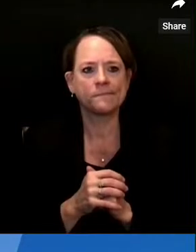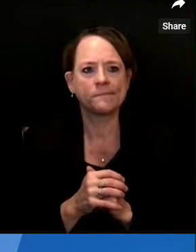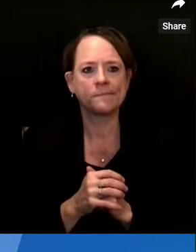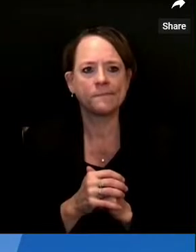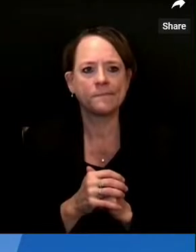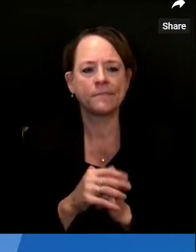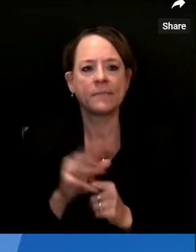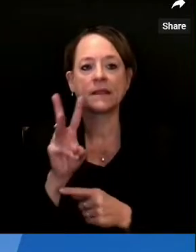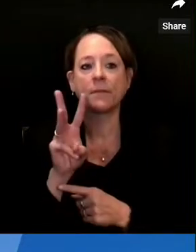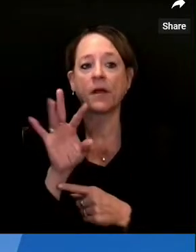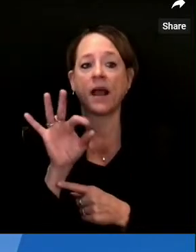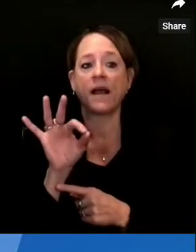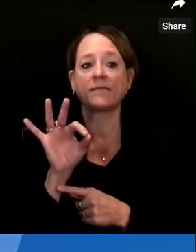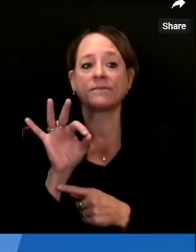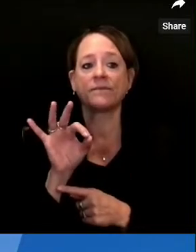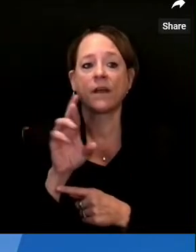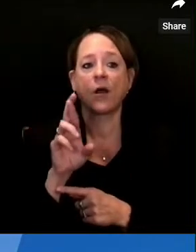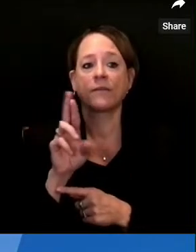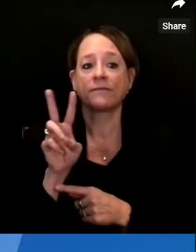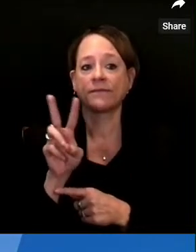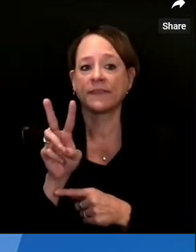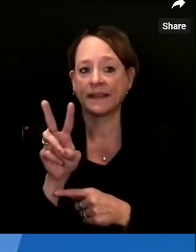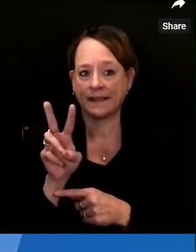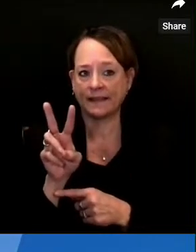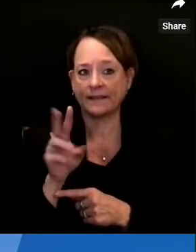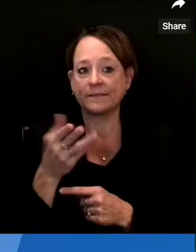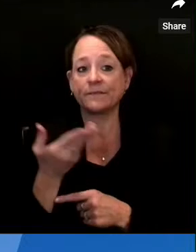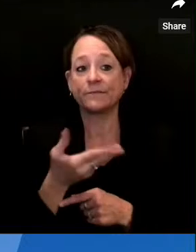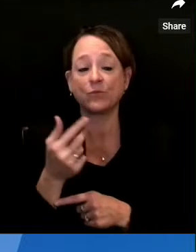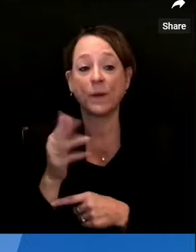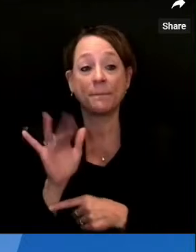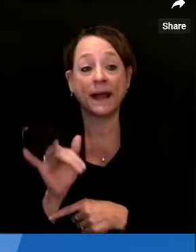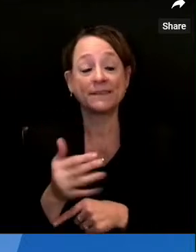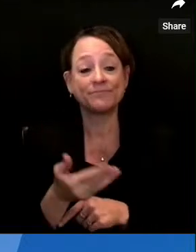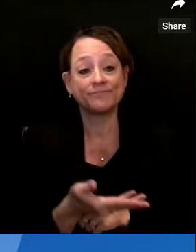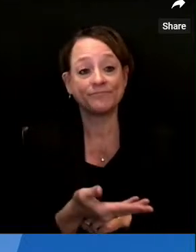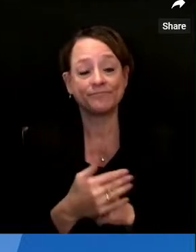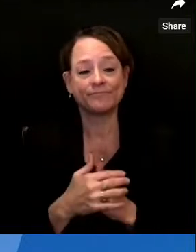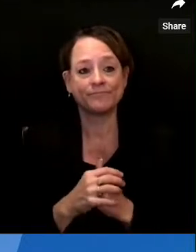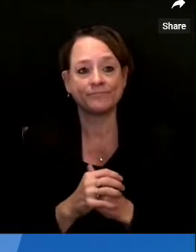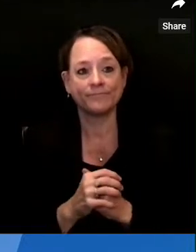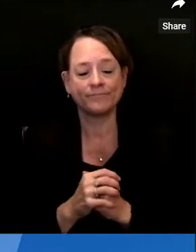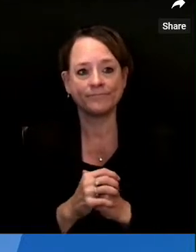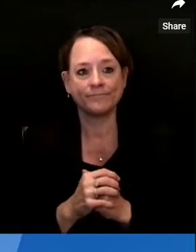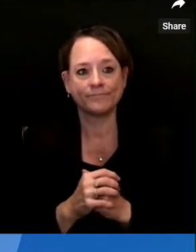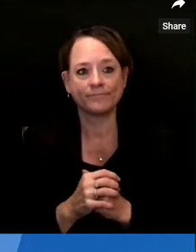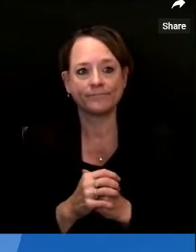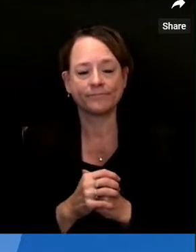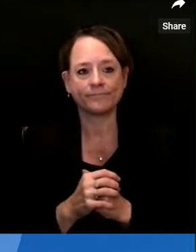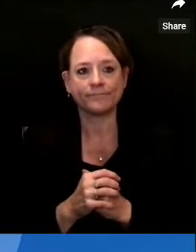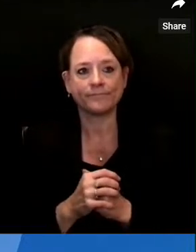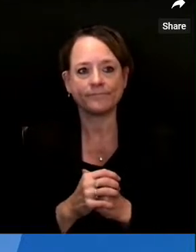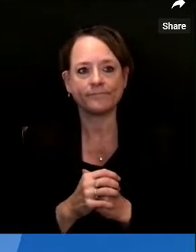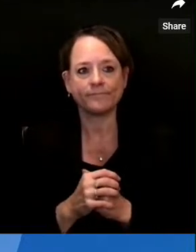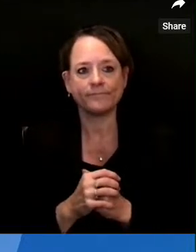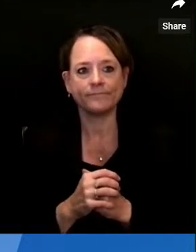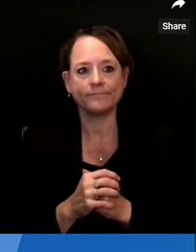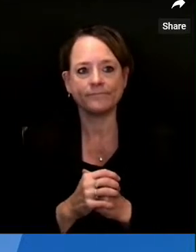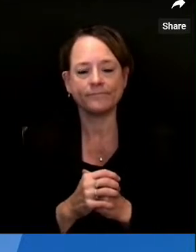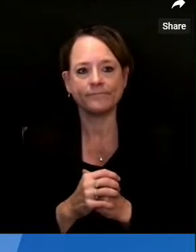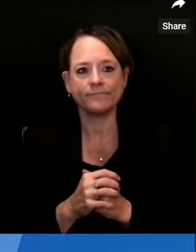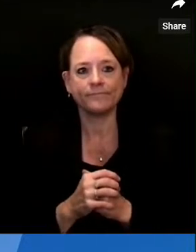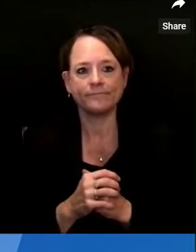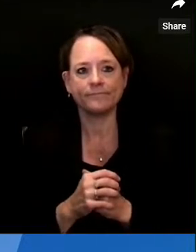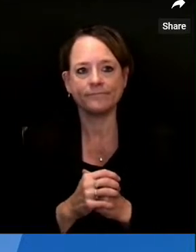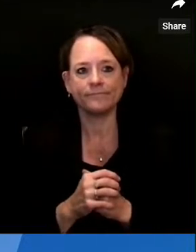Good afternoon to you. Thank you for taking my question. My question is regarding the COVID-19 vaccines, the unused vaccines, given